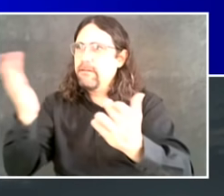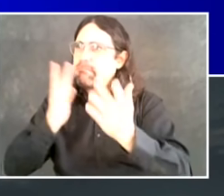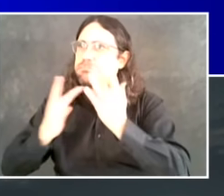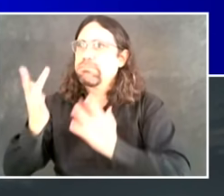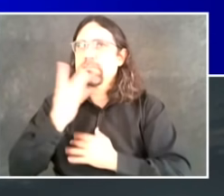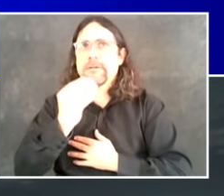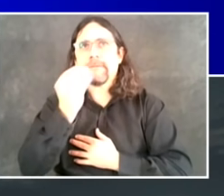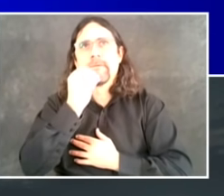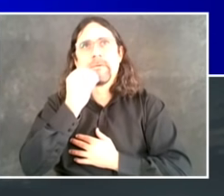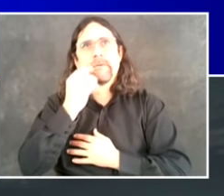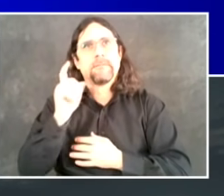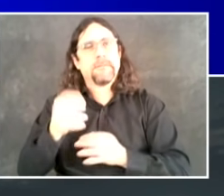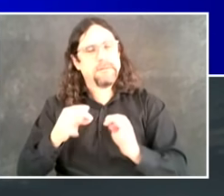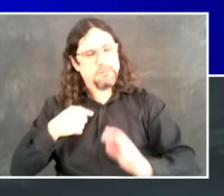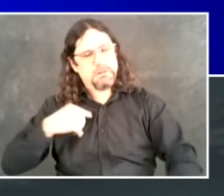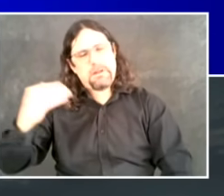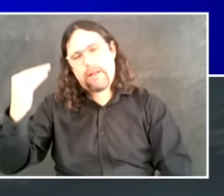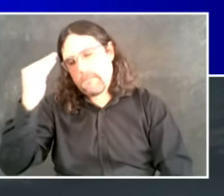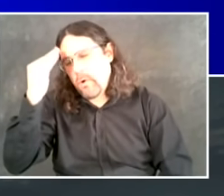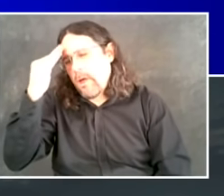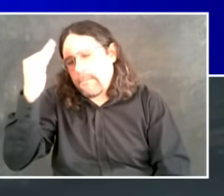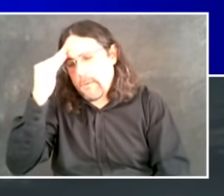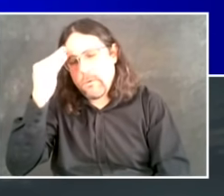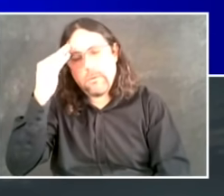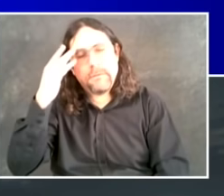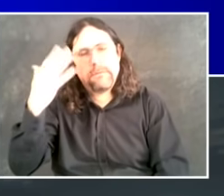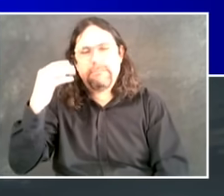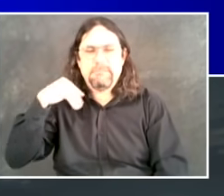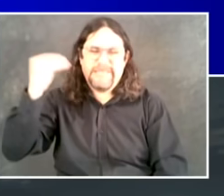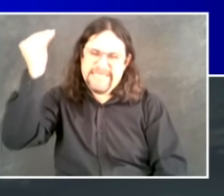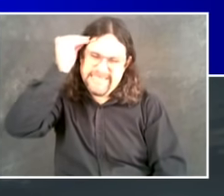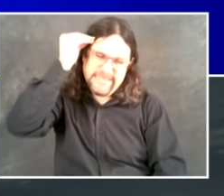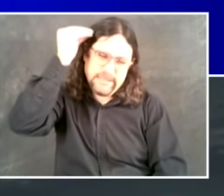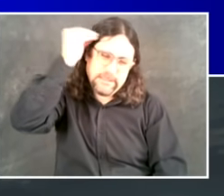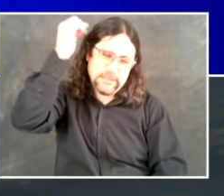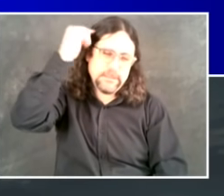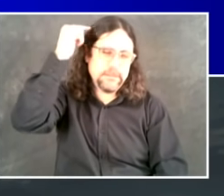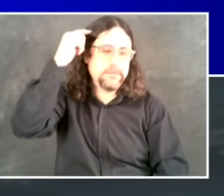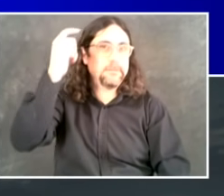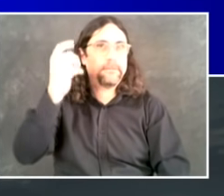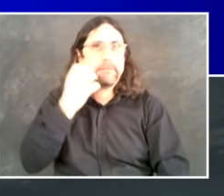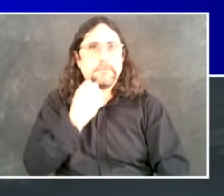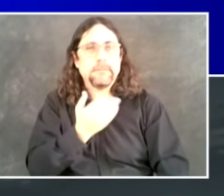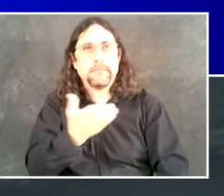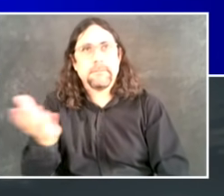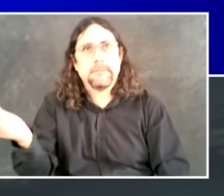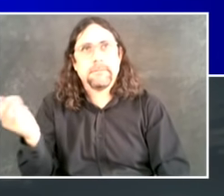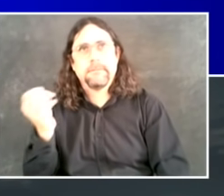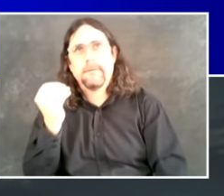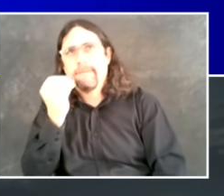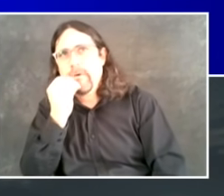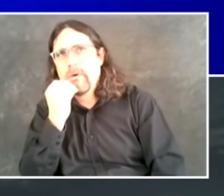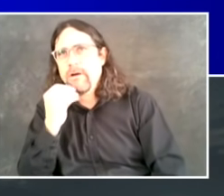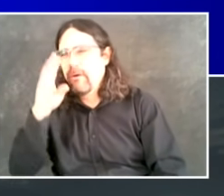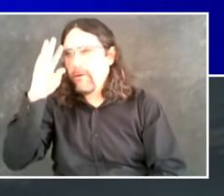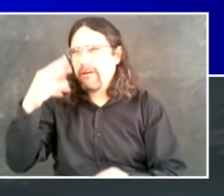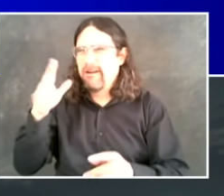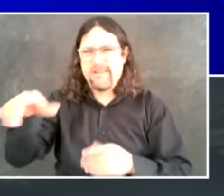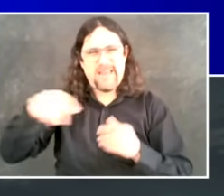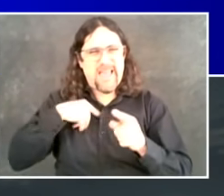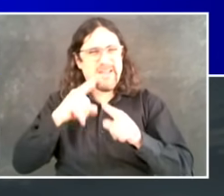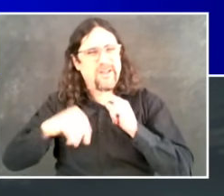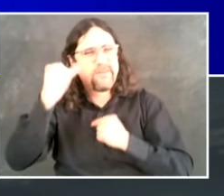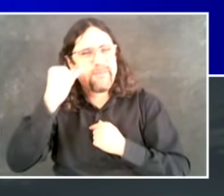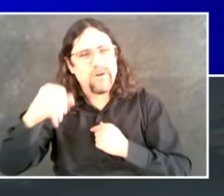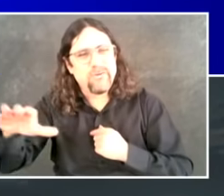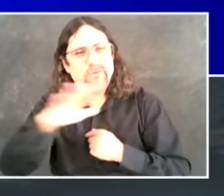of New Yorkers who now have to ask a question they never thought they'd ask, and that question is, where's my next meal coming from? And the answer from the city of New York, the answer